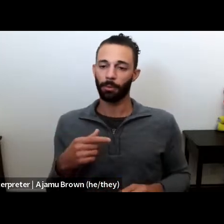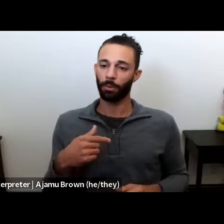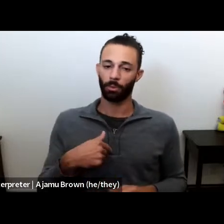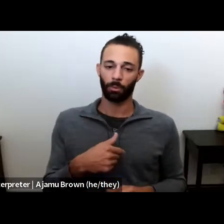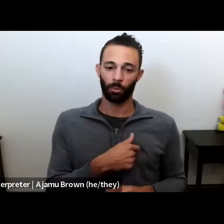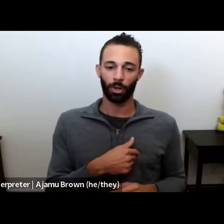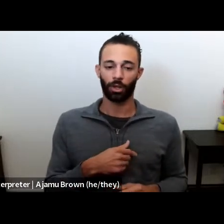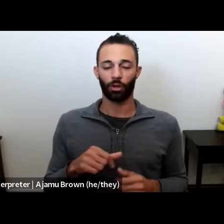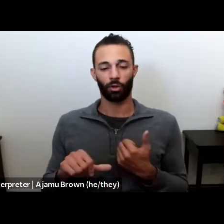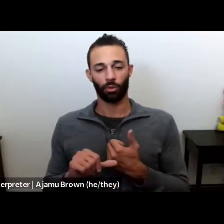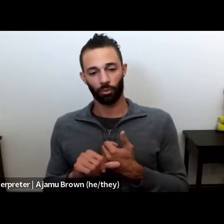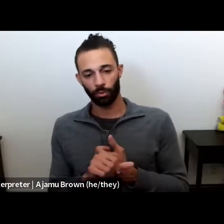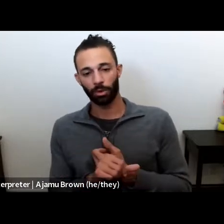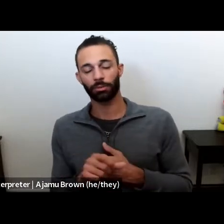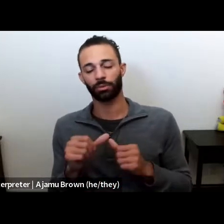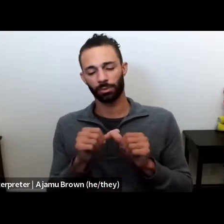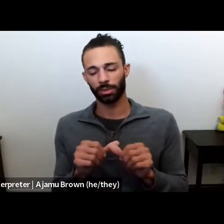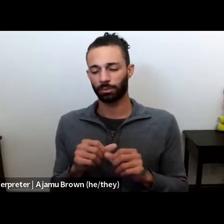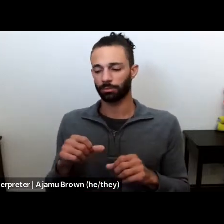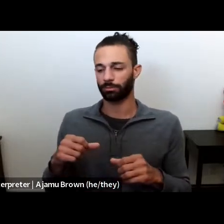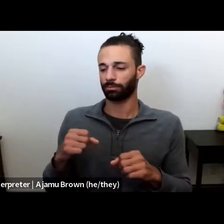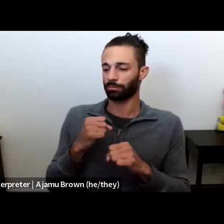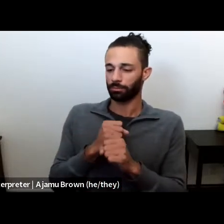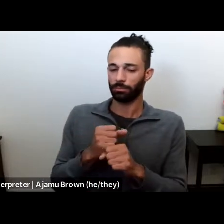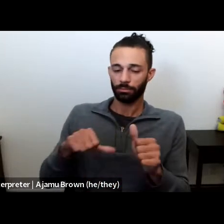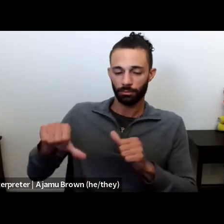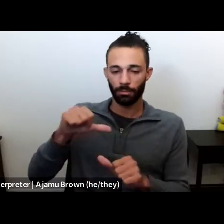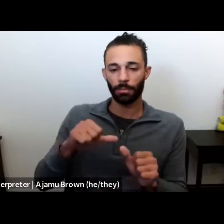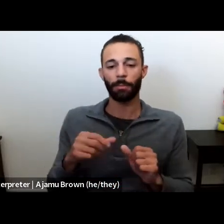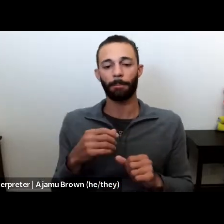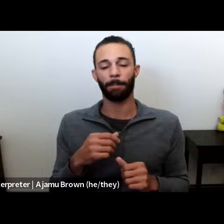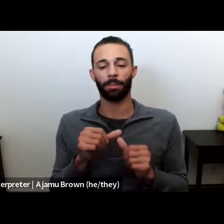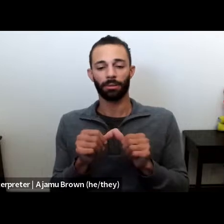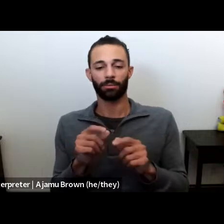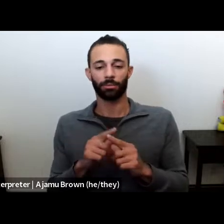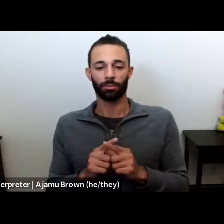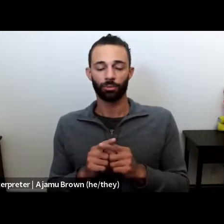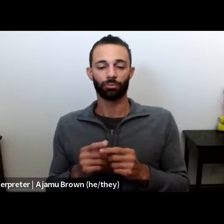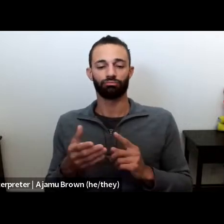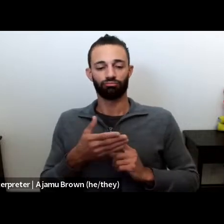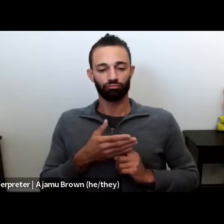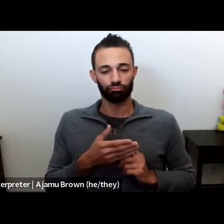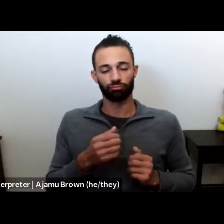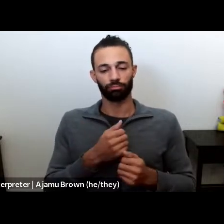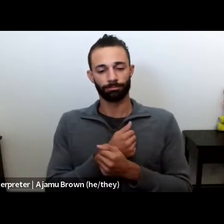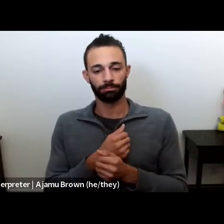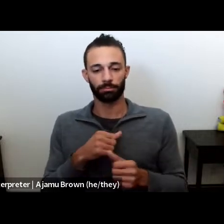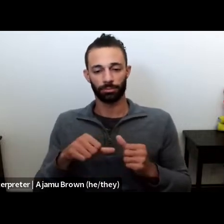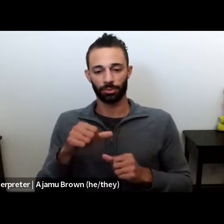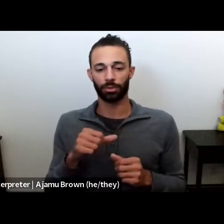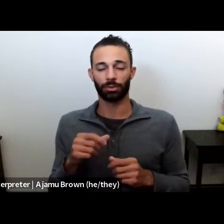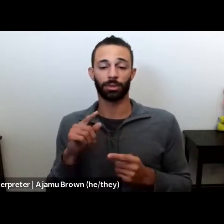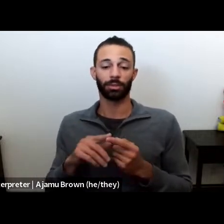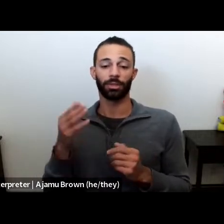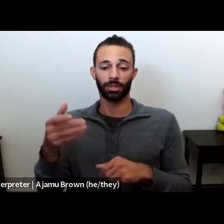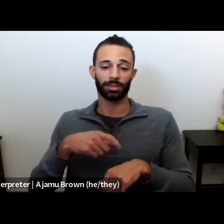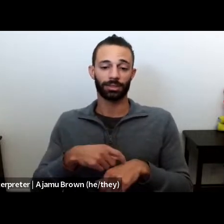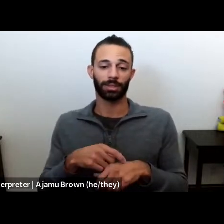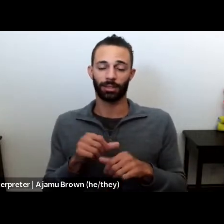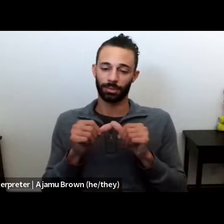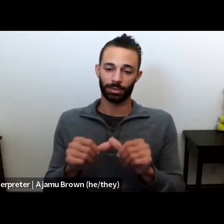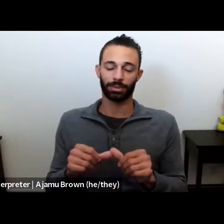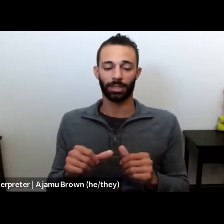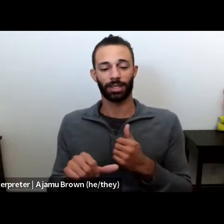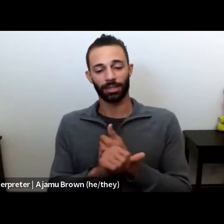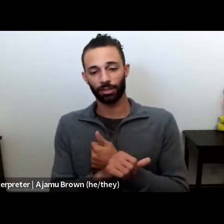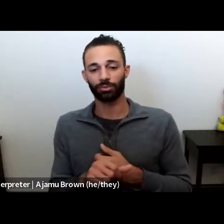to protect each other, continue to hold each other. And until next time, y'all, peace. Stay dangerous. Love